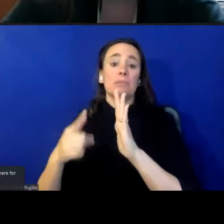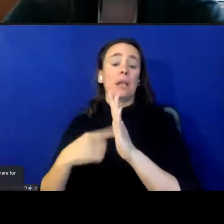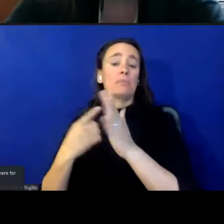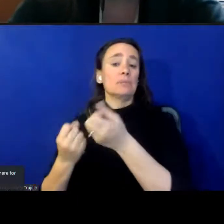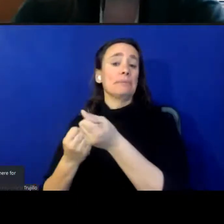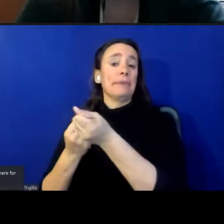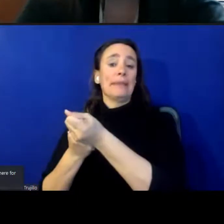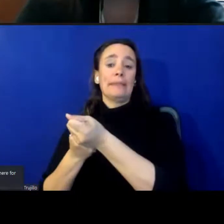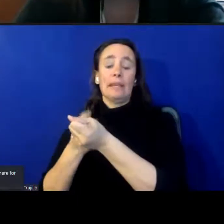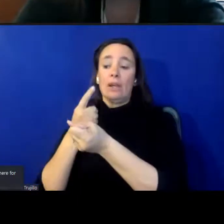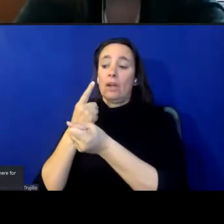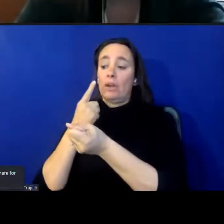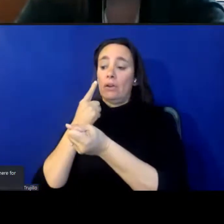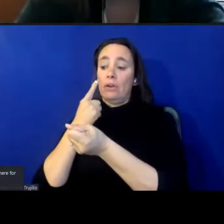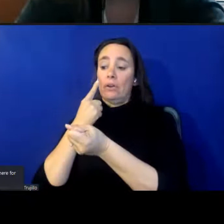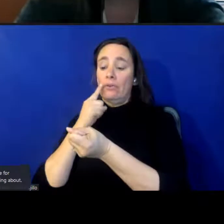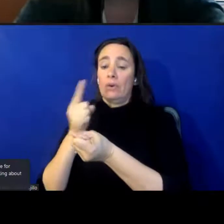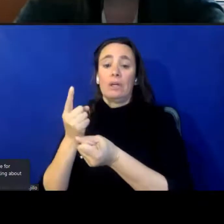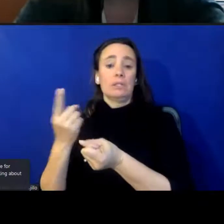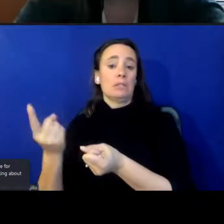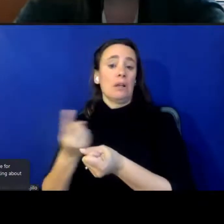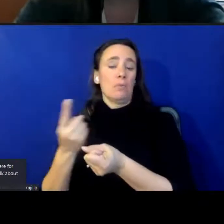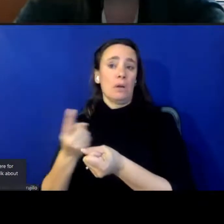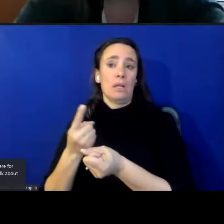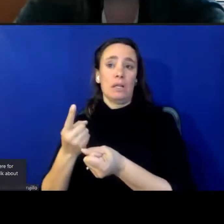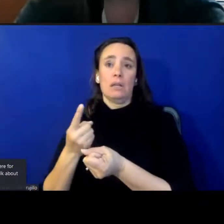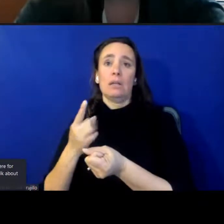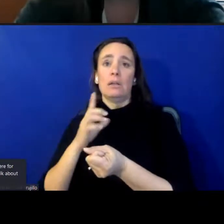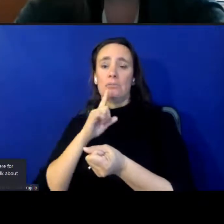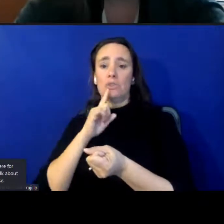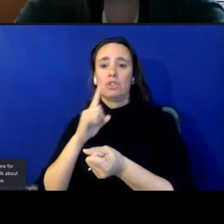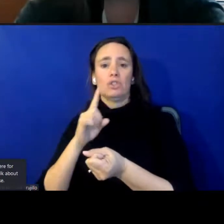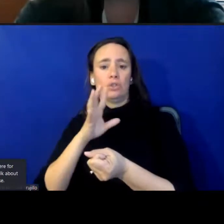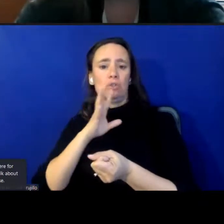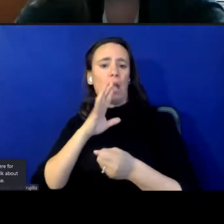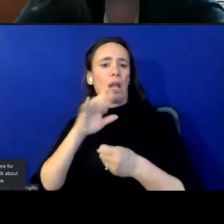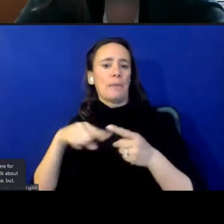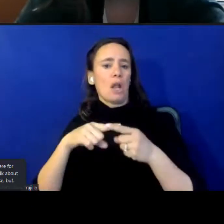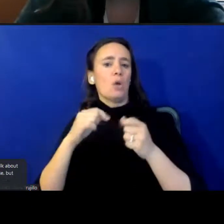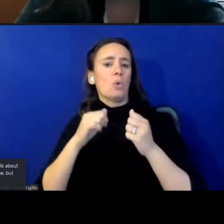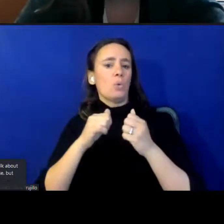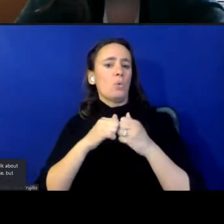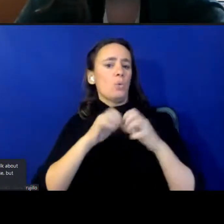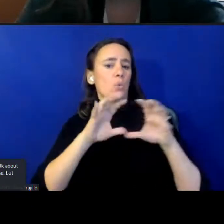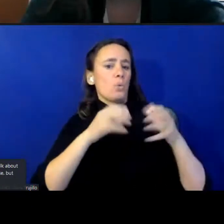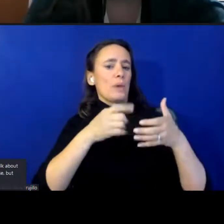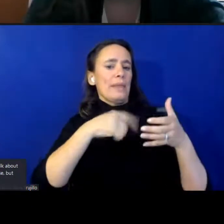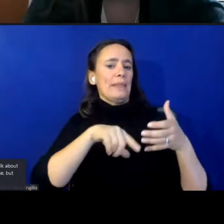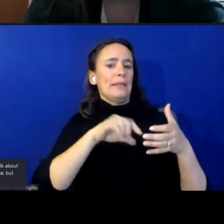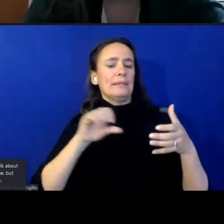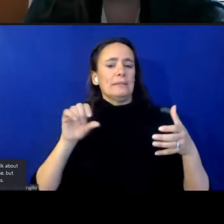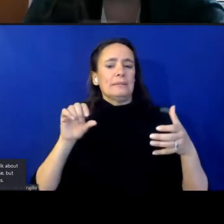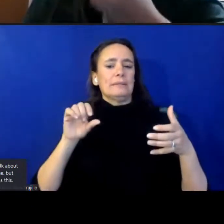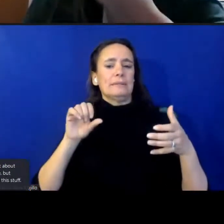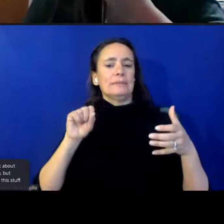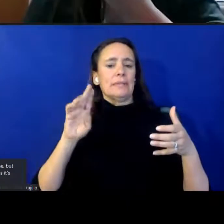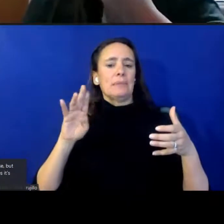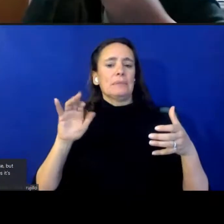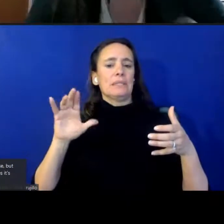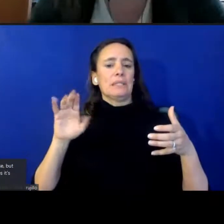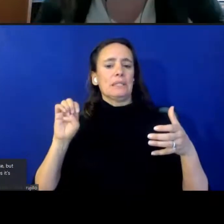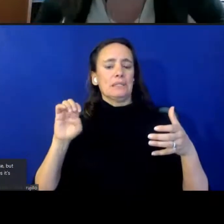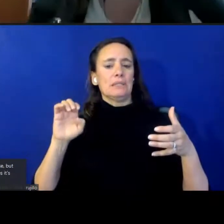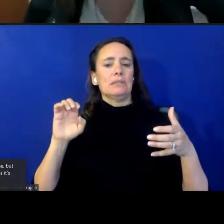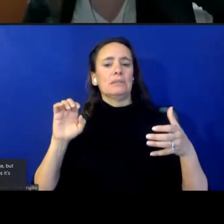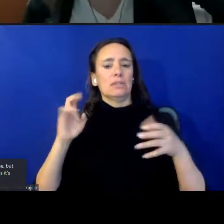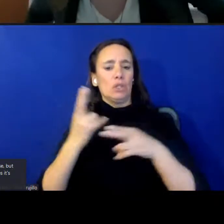I'm sure you guys also talk about this in the context of substance abuse, but being there for somebody sometimes is standing up to them and